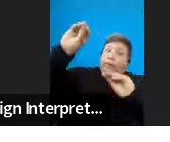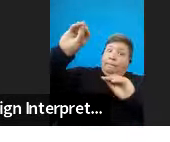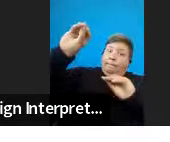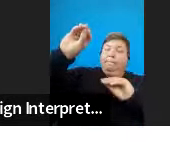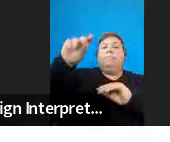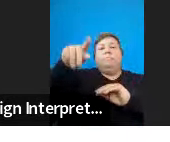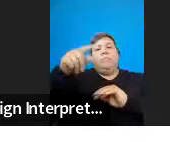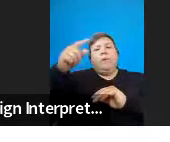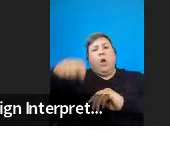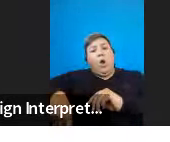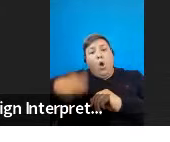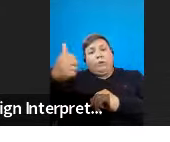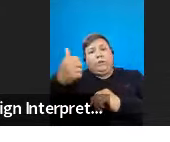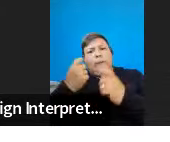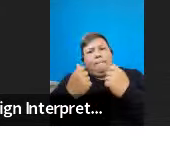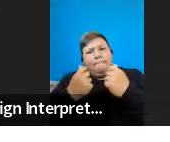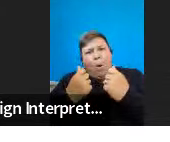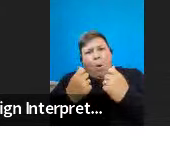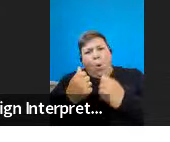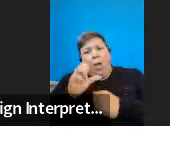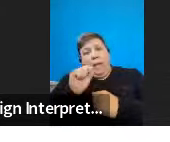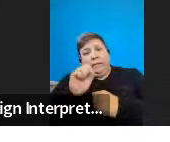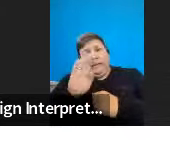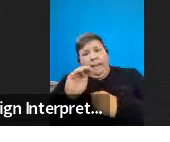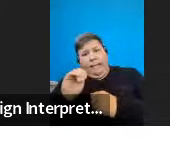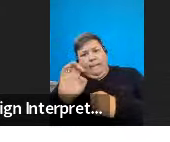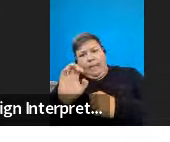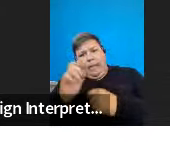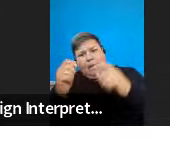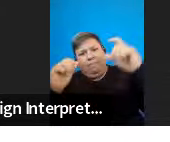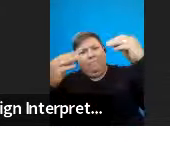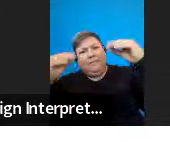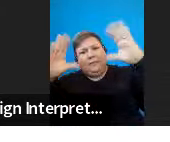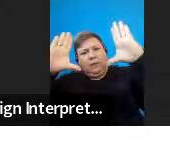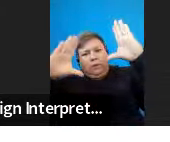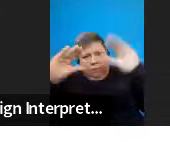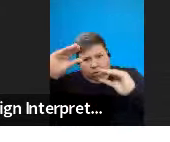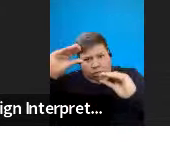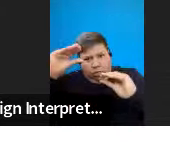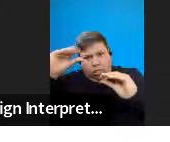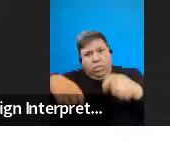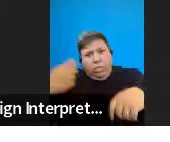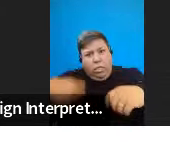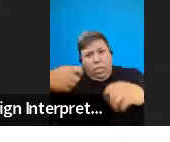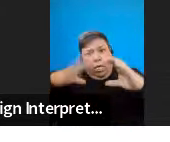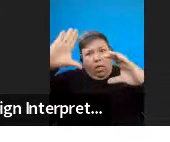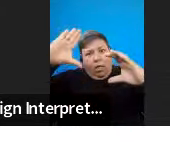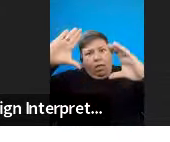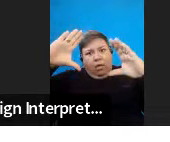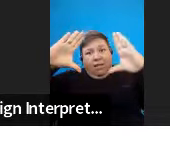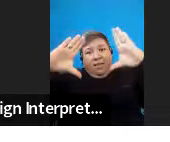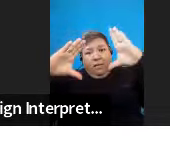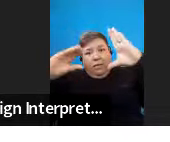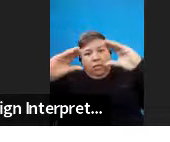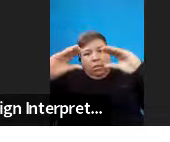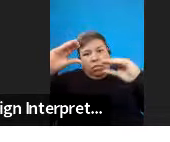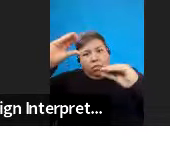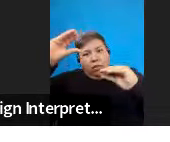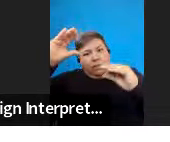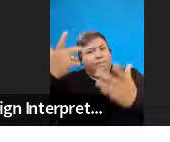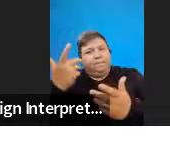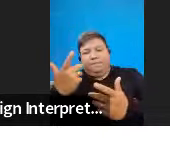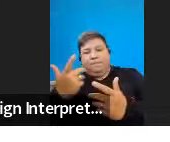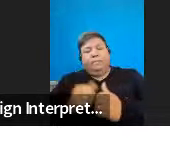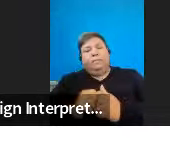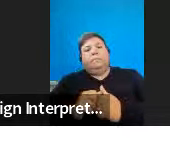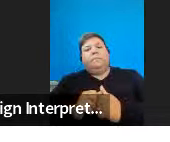us more, and we are SMMEs, and the cost of demurrage and storage is the same whether you are SMME or you are a large trader. And for